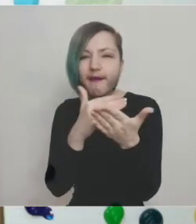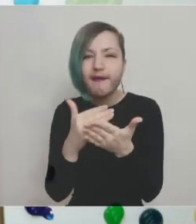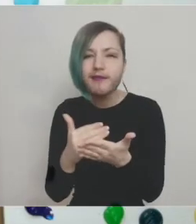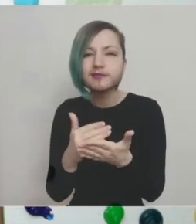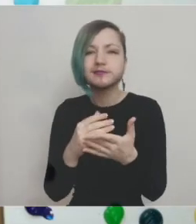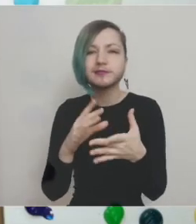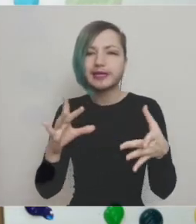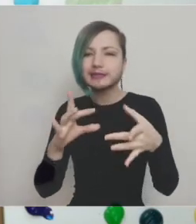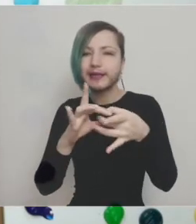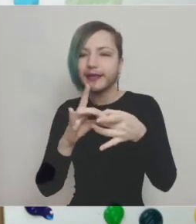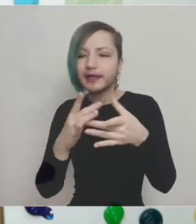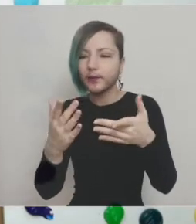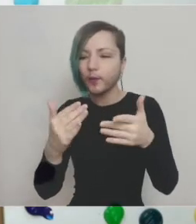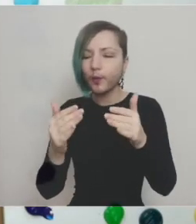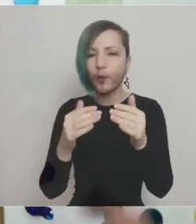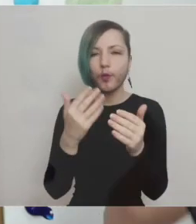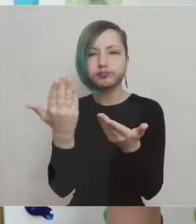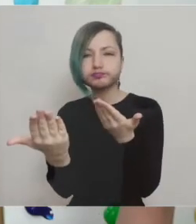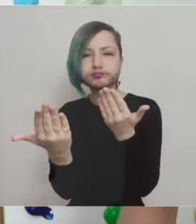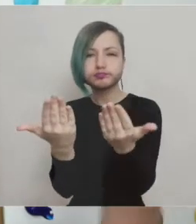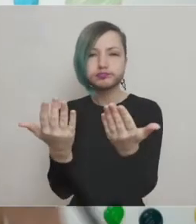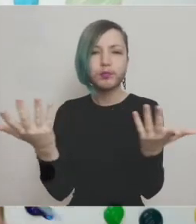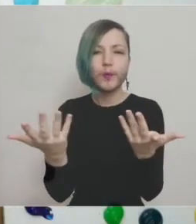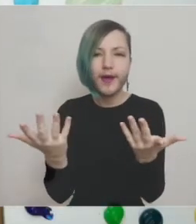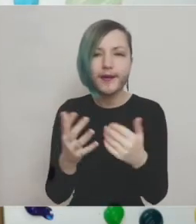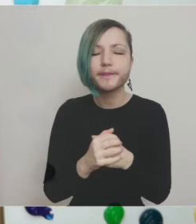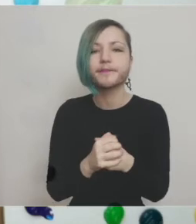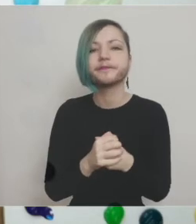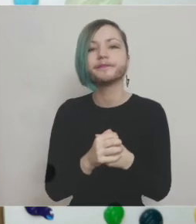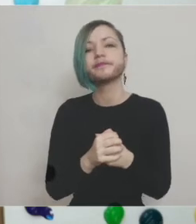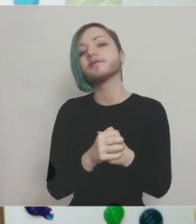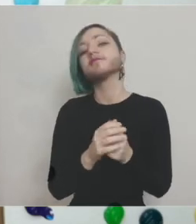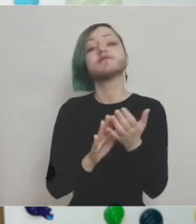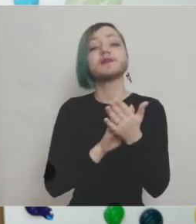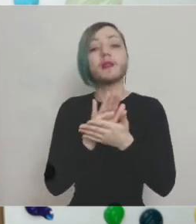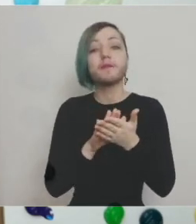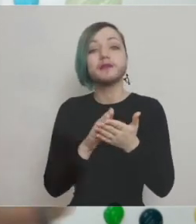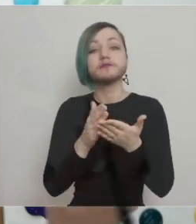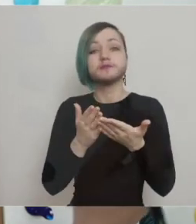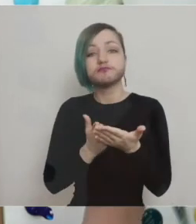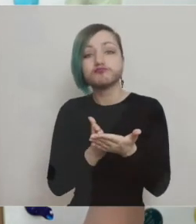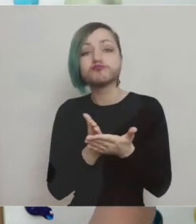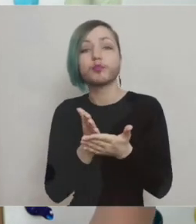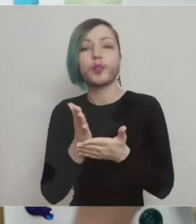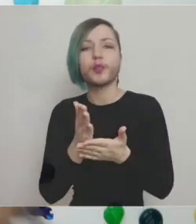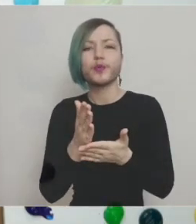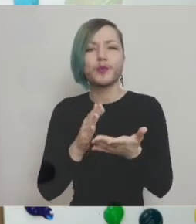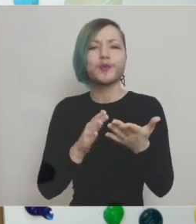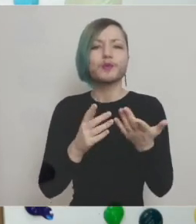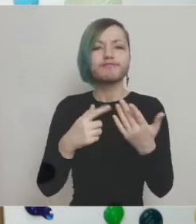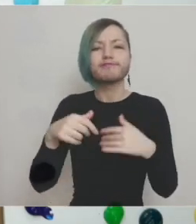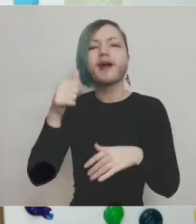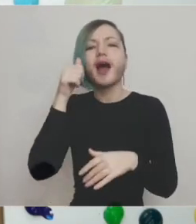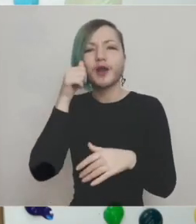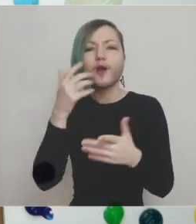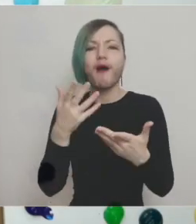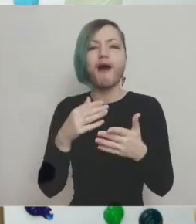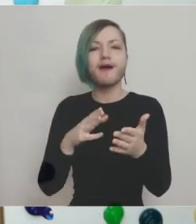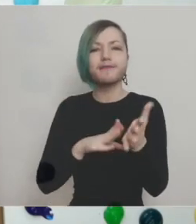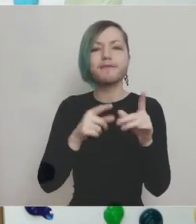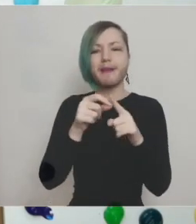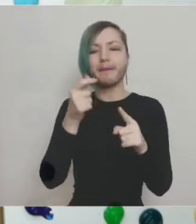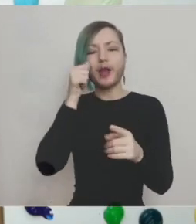they relate to each other. And that way, as I progress, I kind of have a bit of a roadmap for